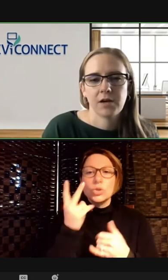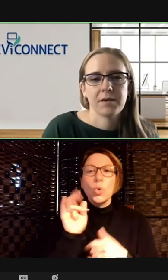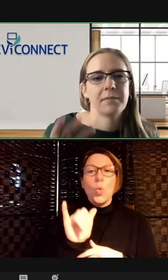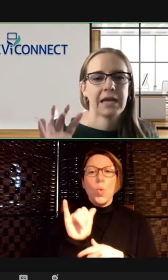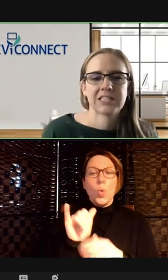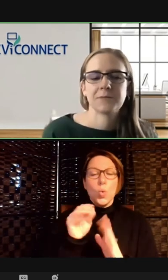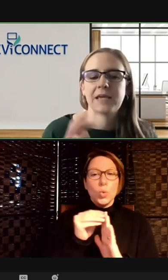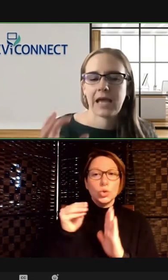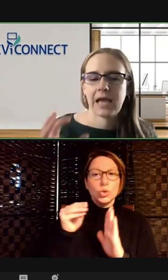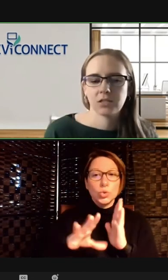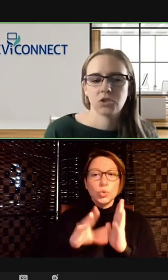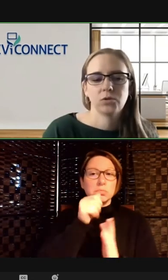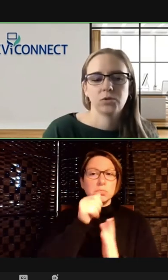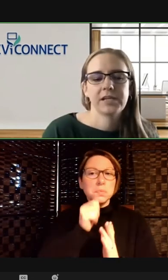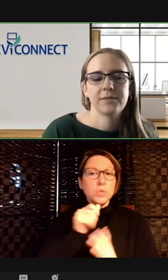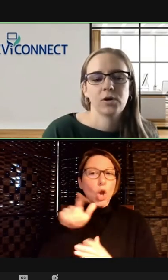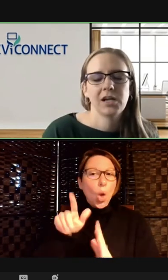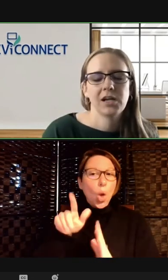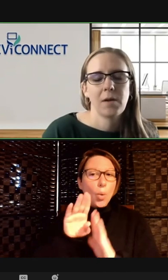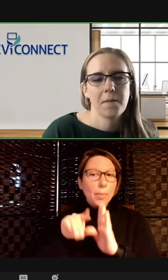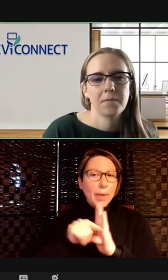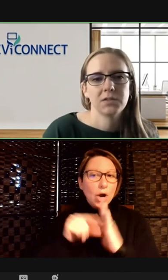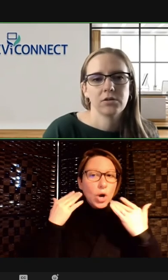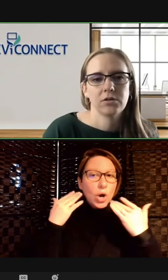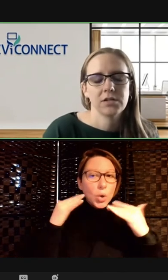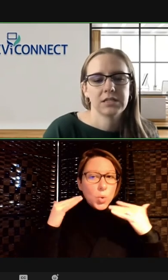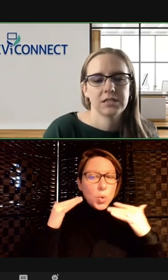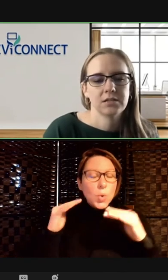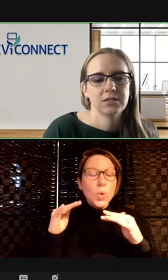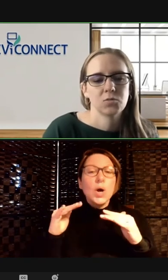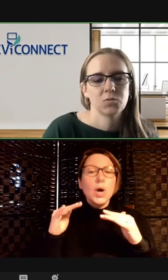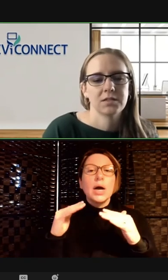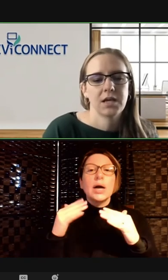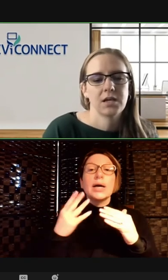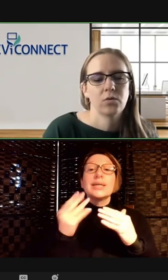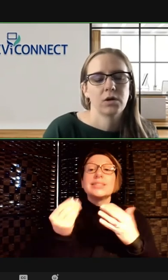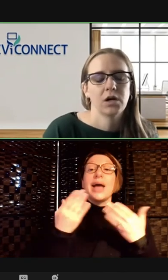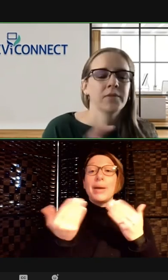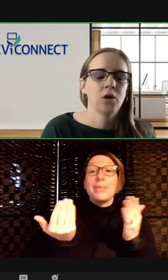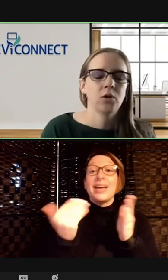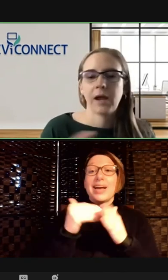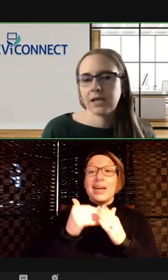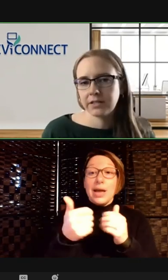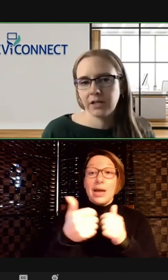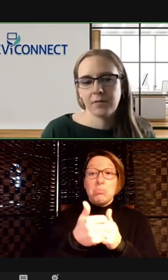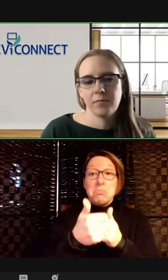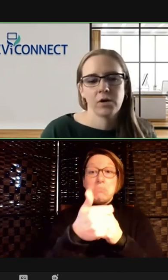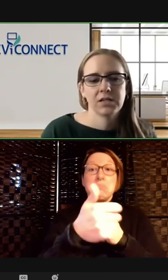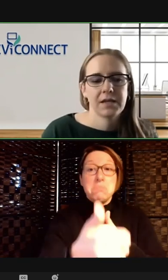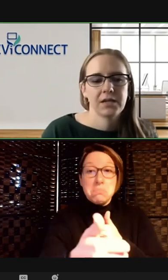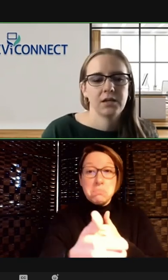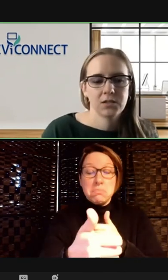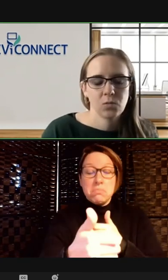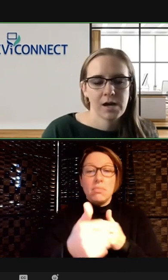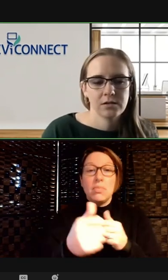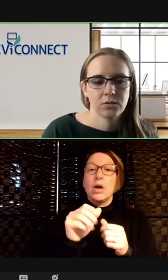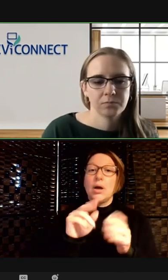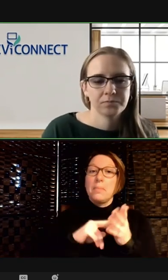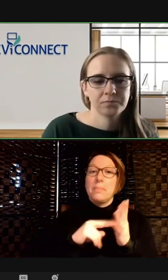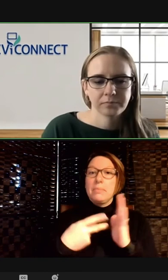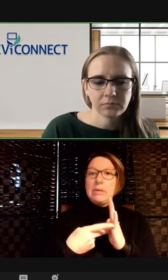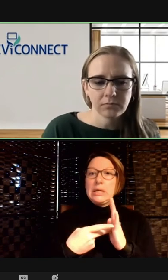so your environment might not be as controlled anymore, and you might be able to increase the distance, which means that your array is a little bit more expanded